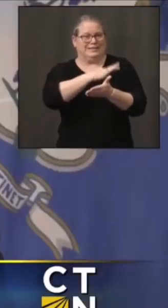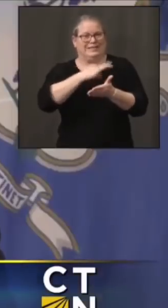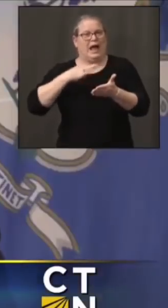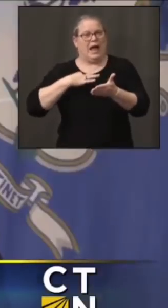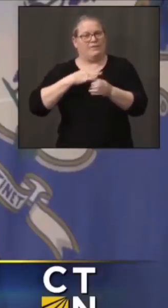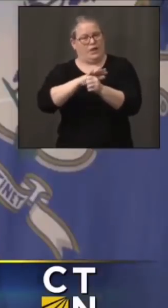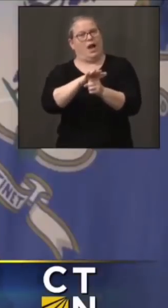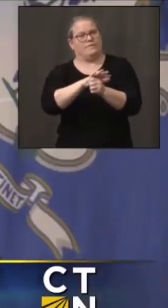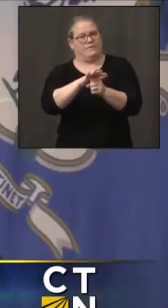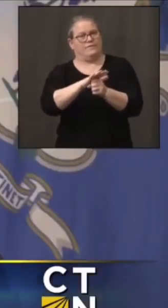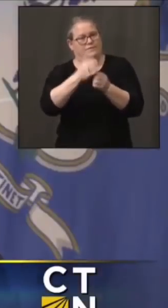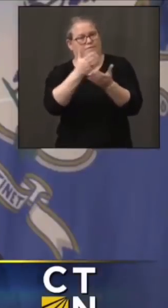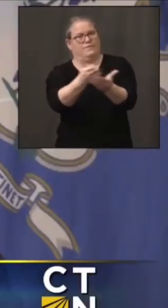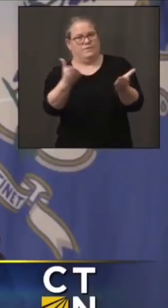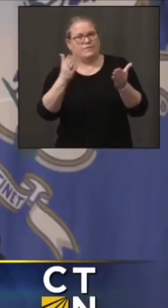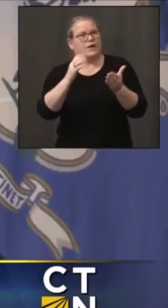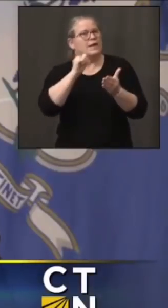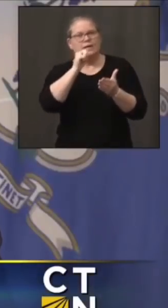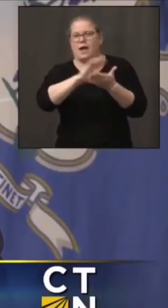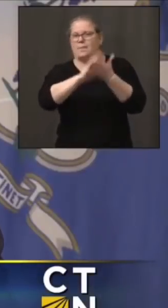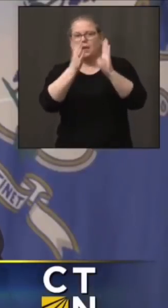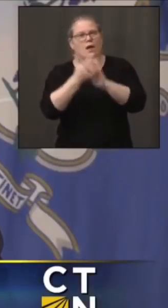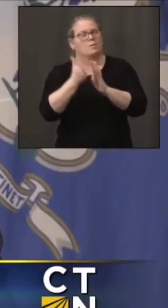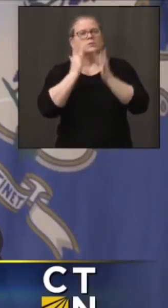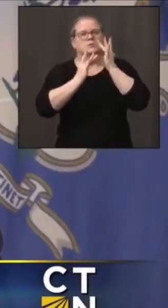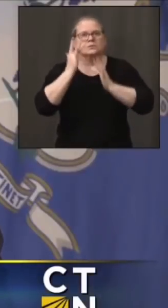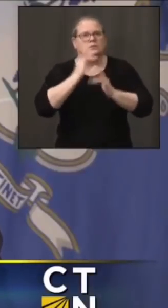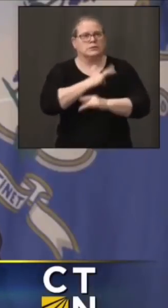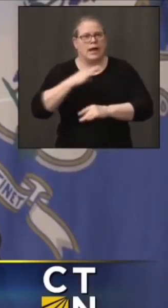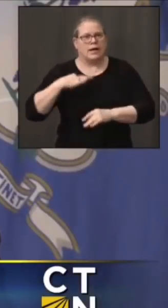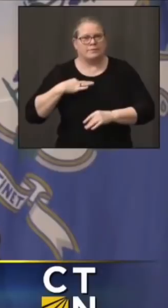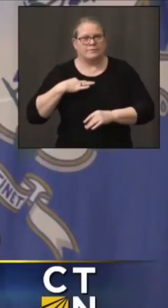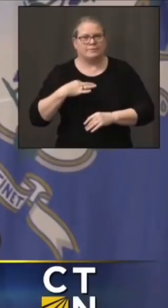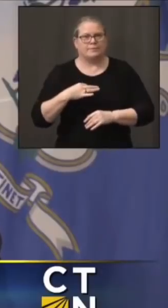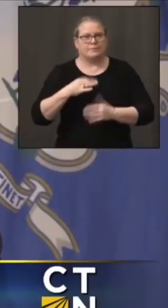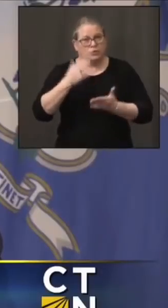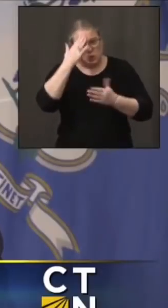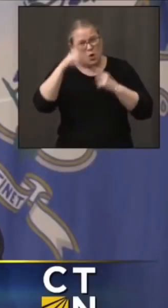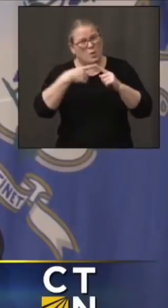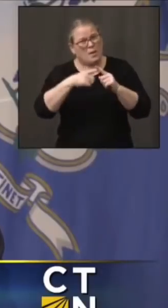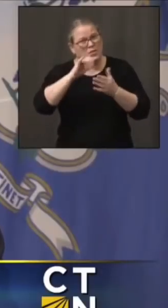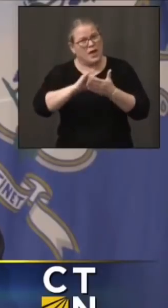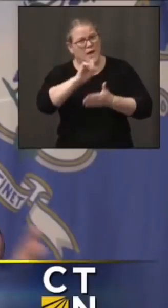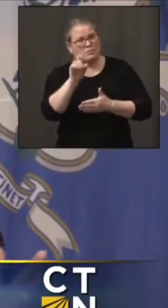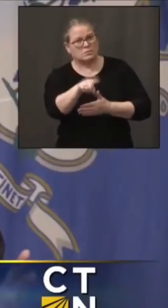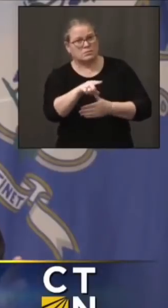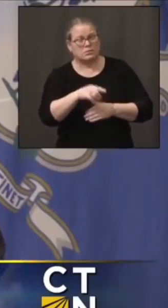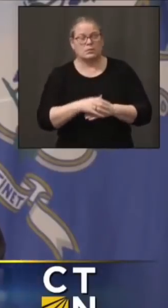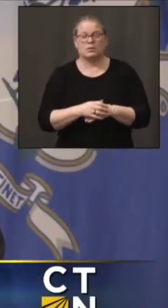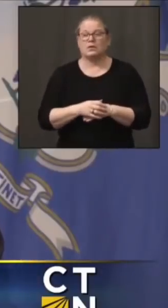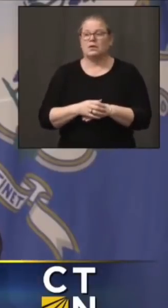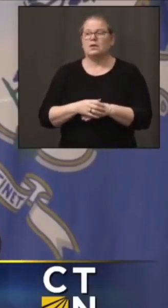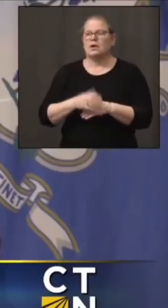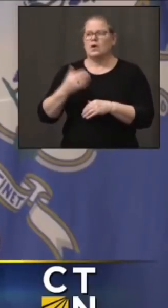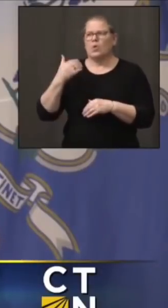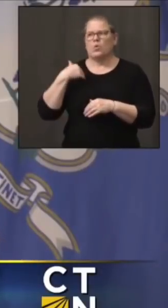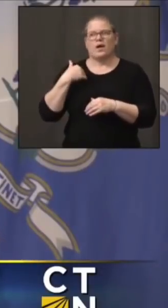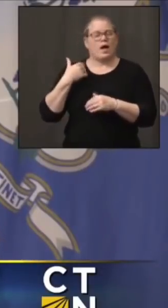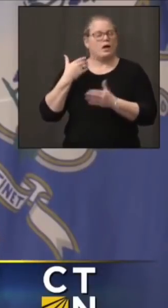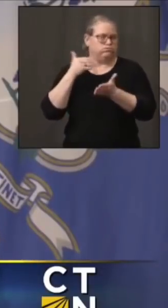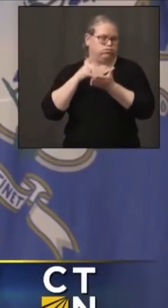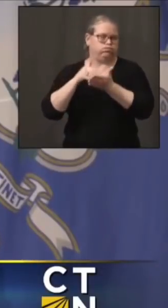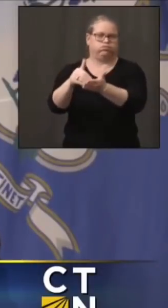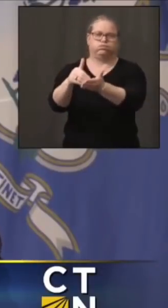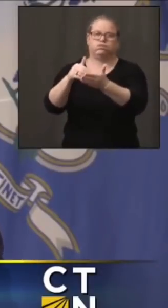what we have done is allocated, tens of millions of dollars, over $100 million for the nursing homes. In this last tranche,